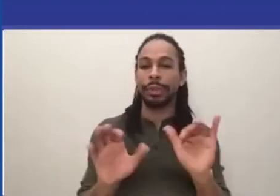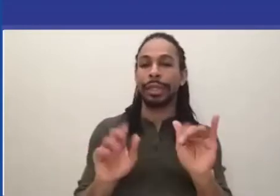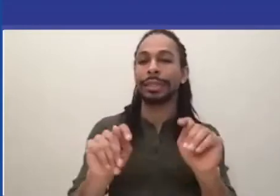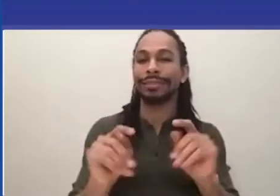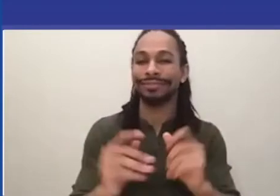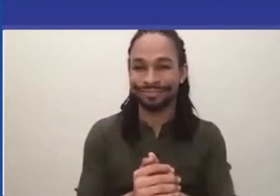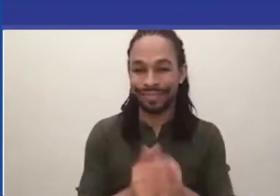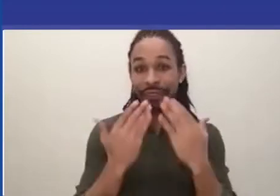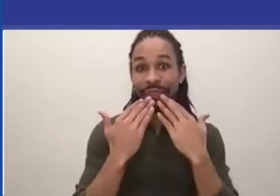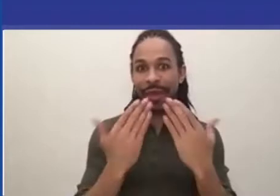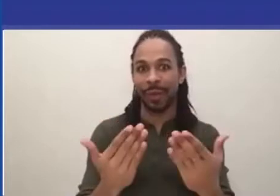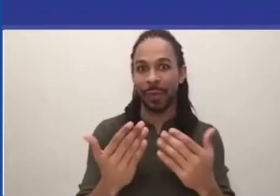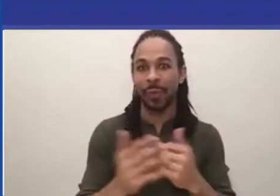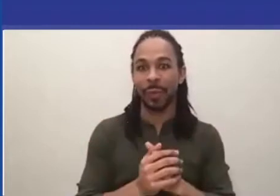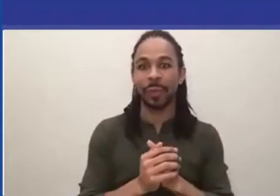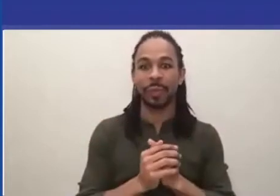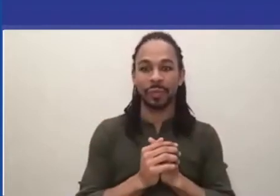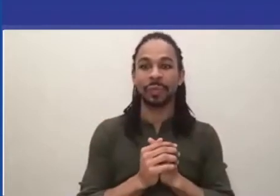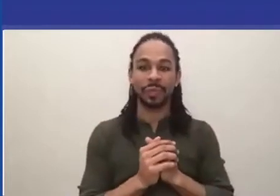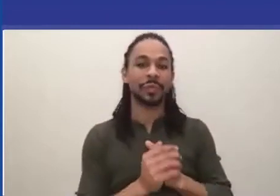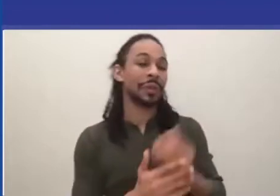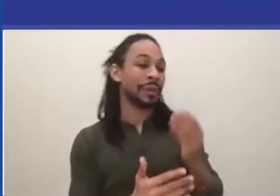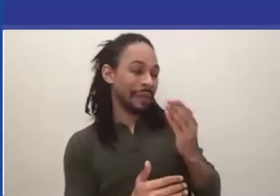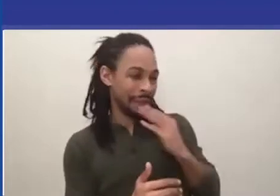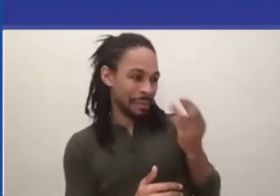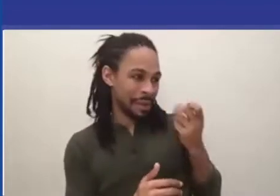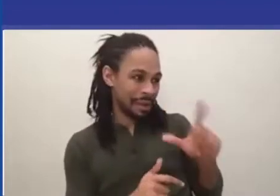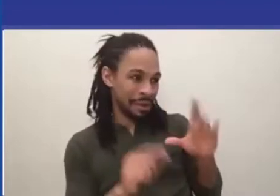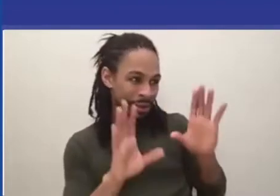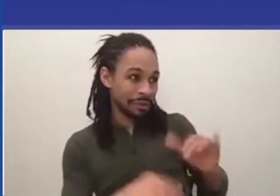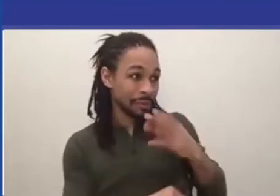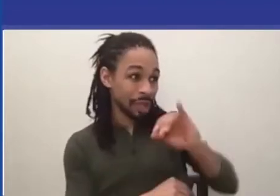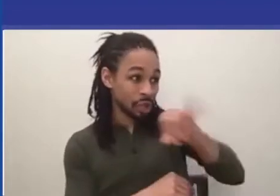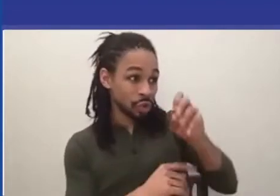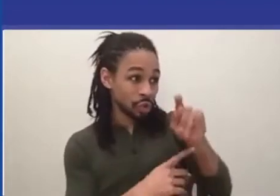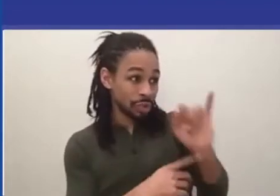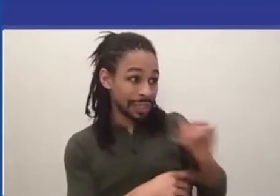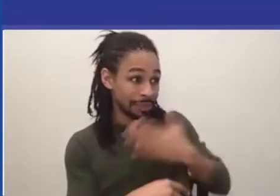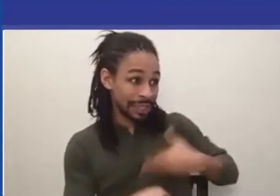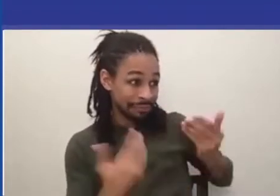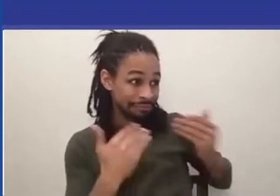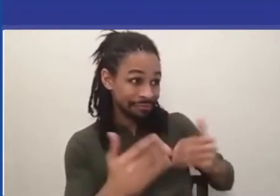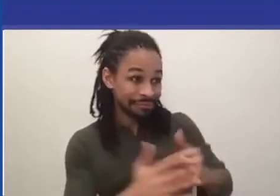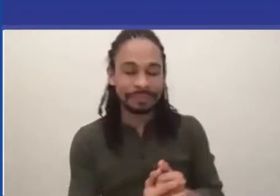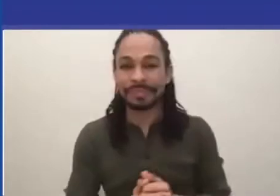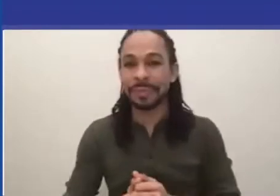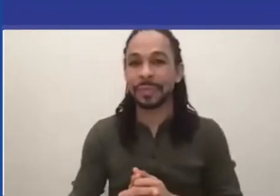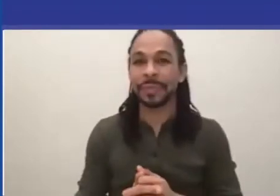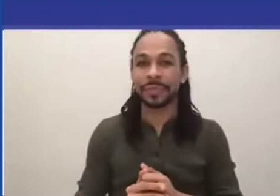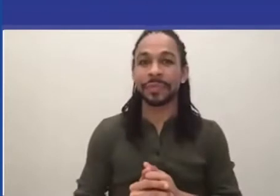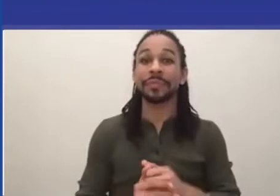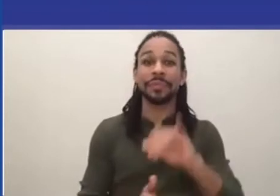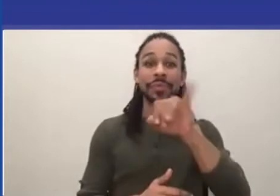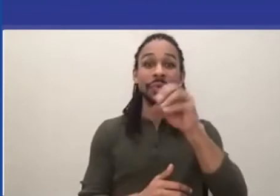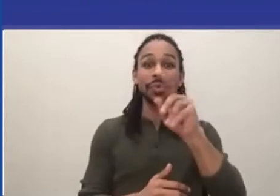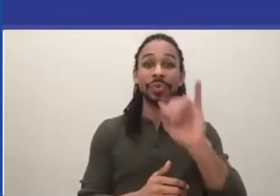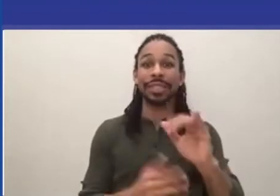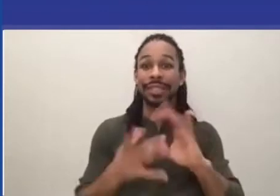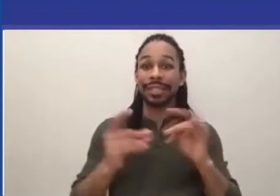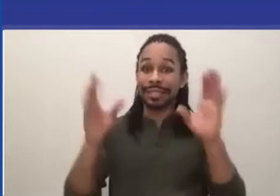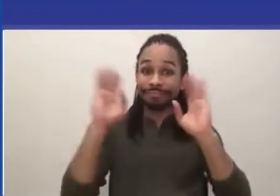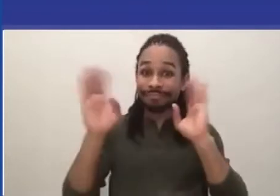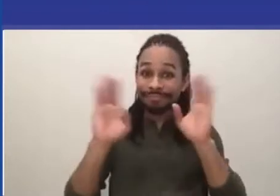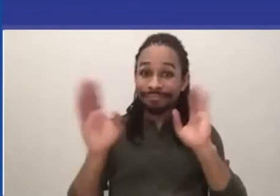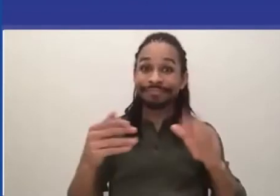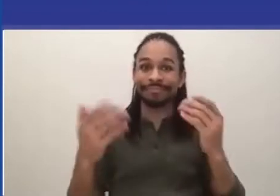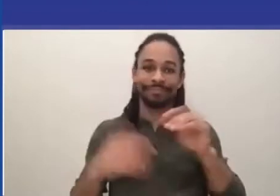please. Hi, everyone. My name is Jyoti Singh. My pronouns are she, her, hers. I